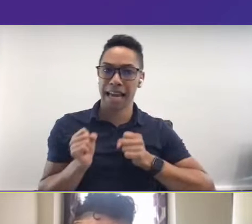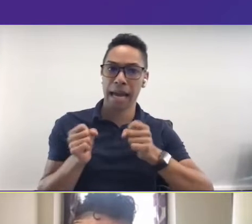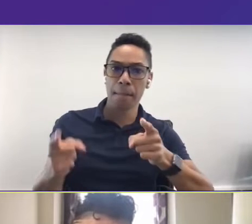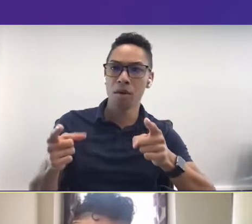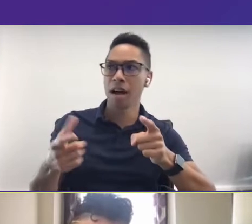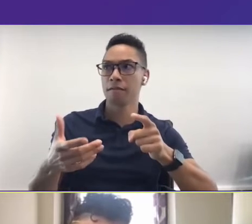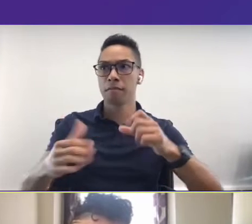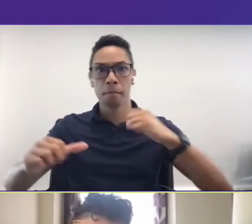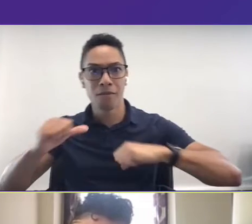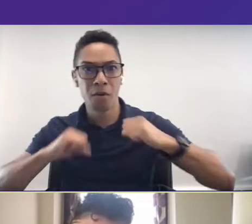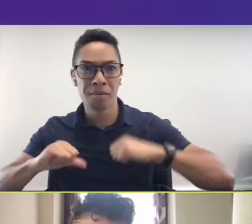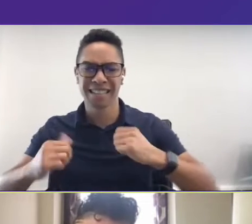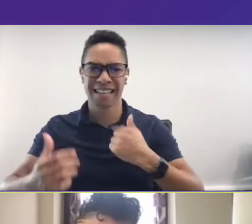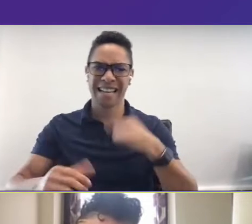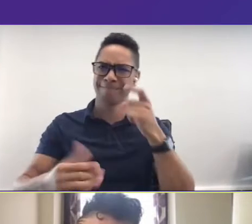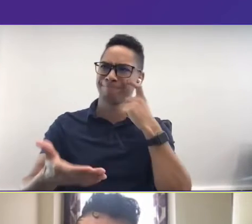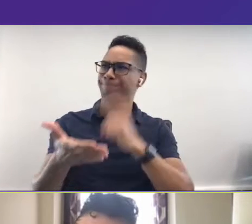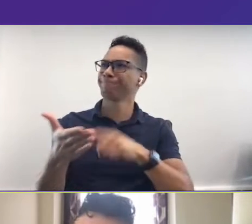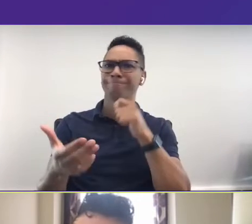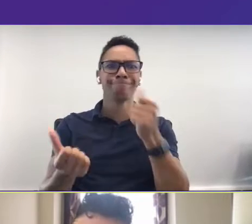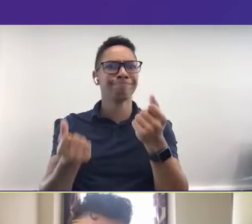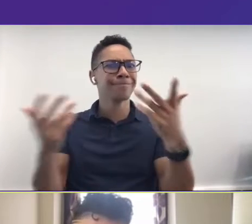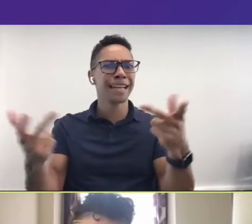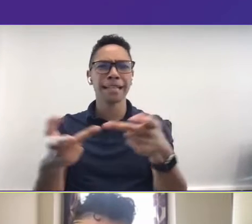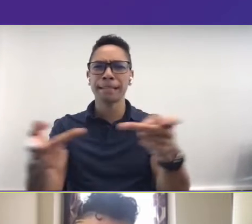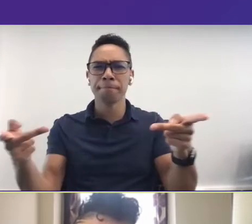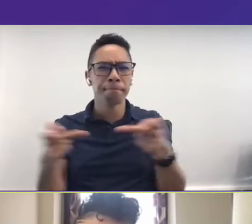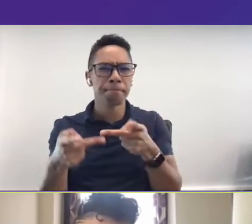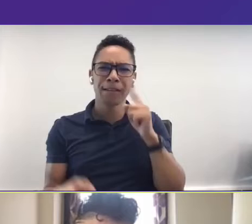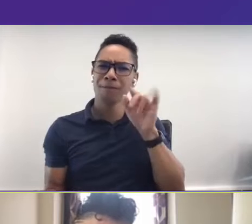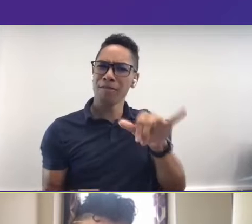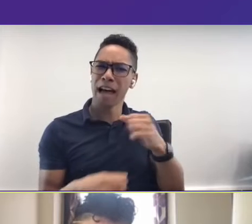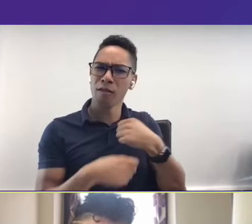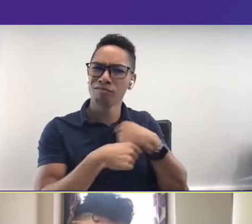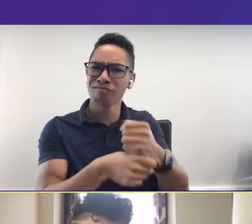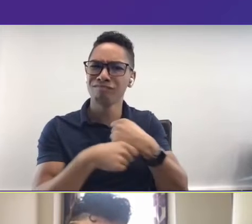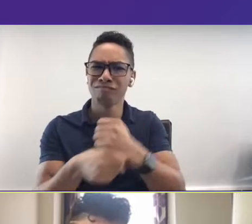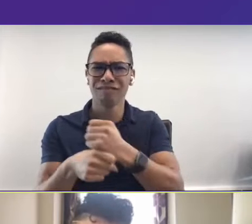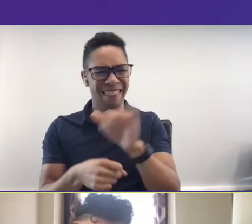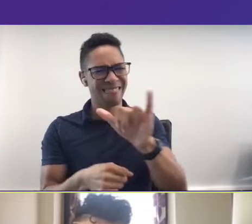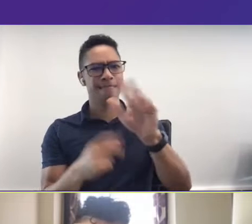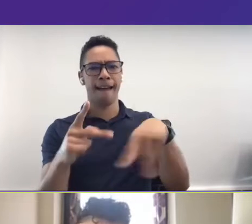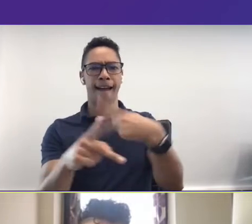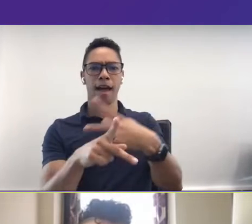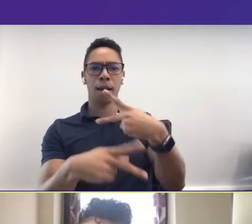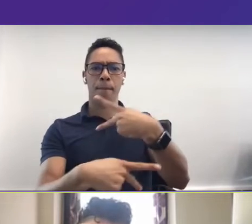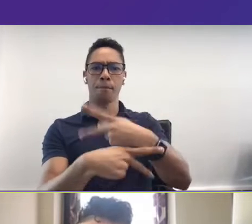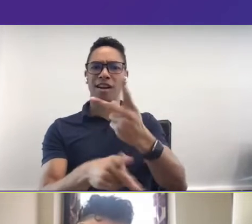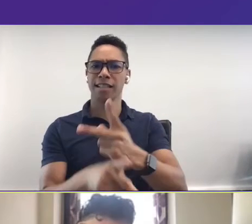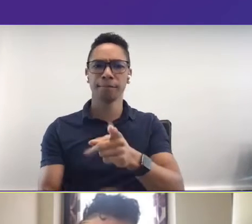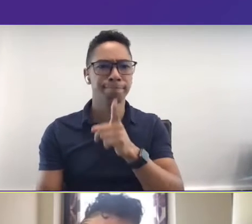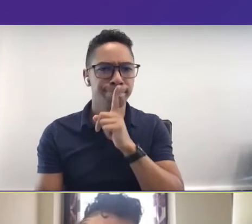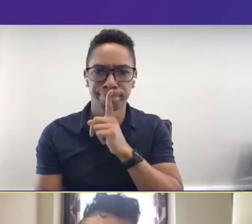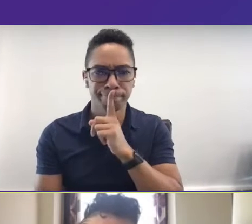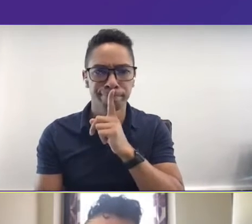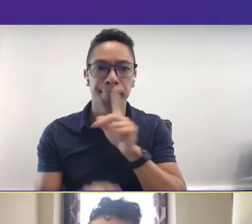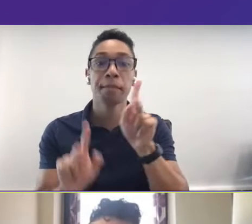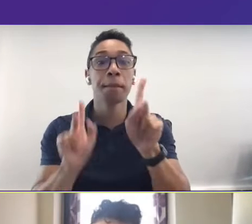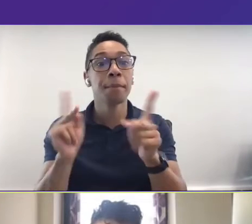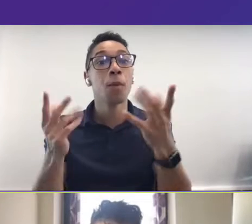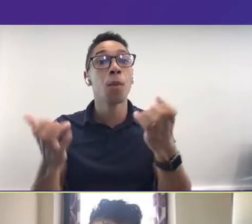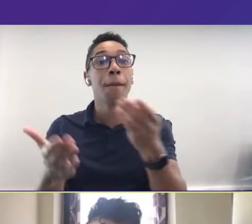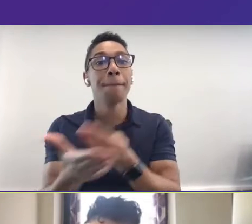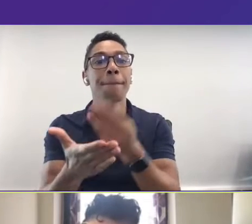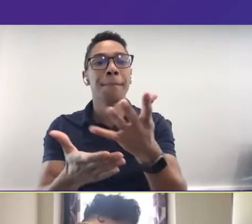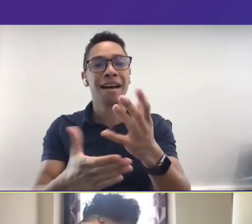didn't see a lot of space in curation for that. A lot of curation is, focused on kind of product. So people want to buy set work. And